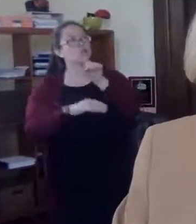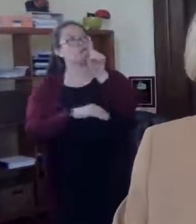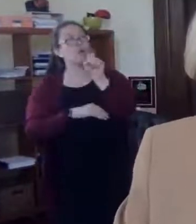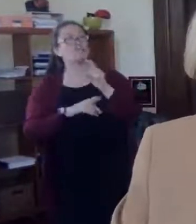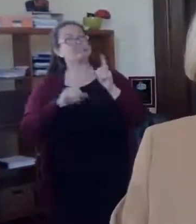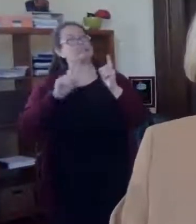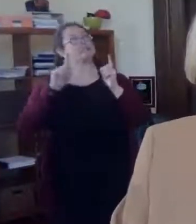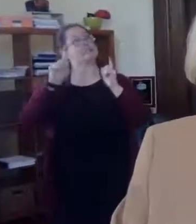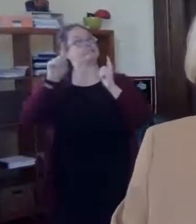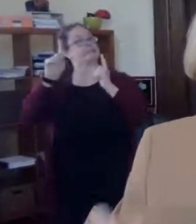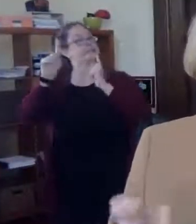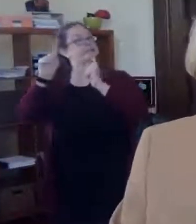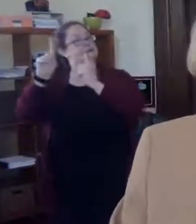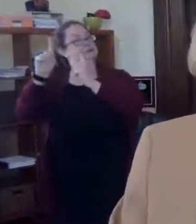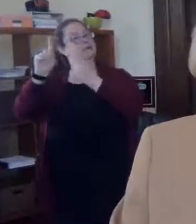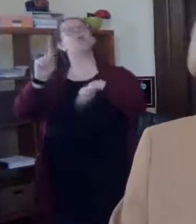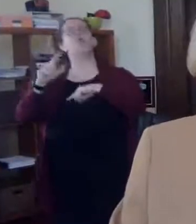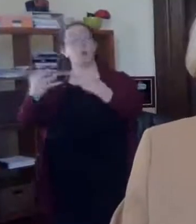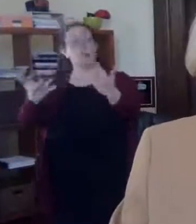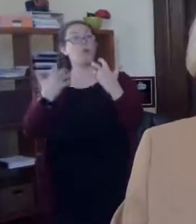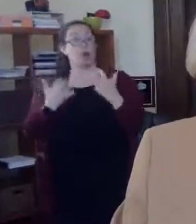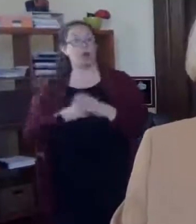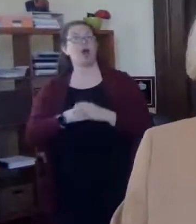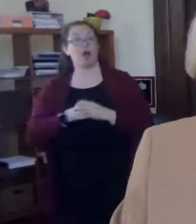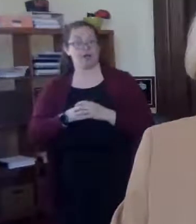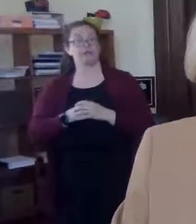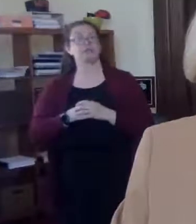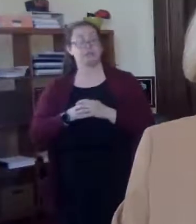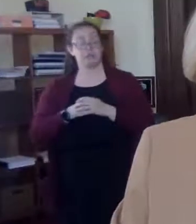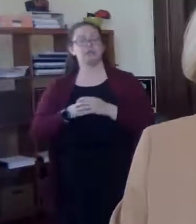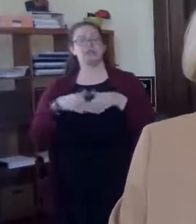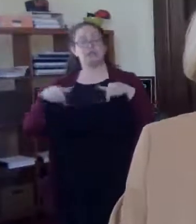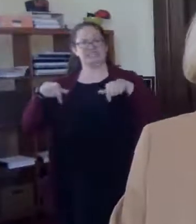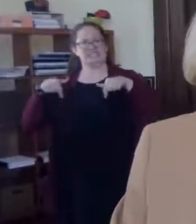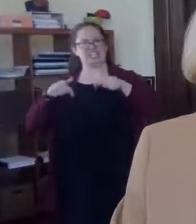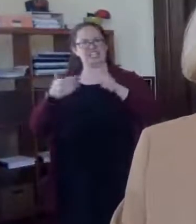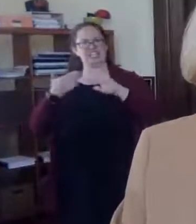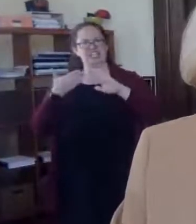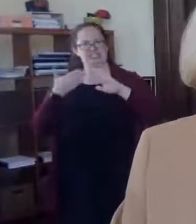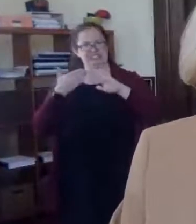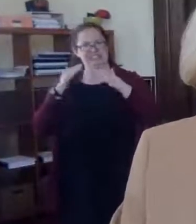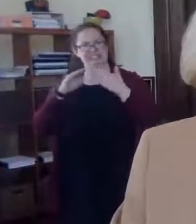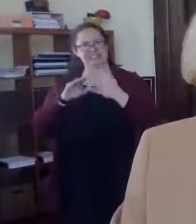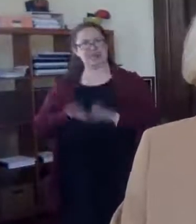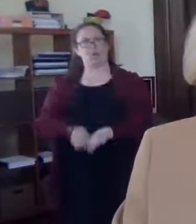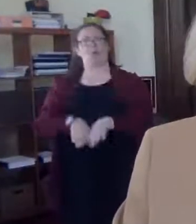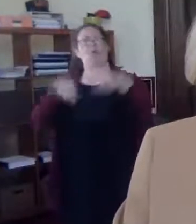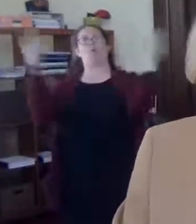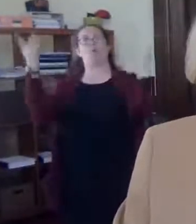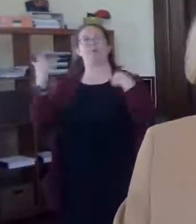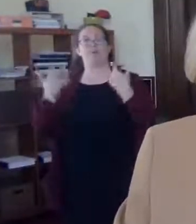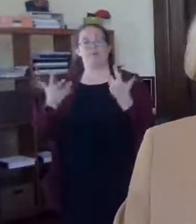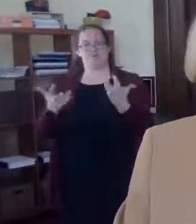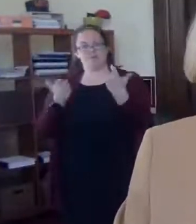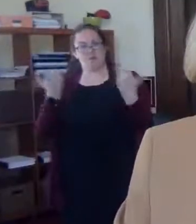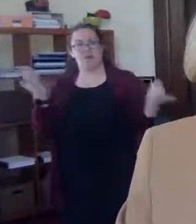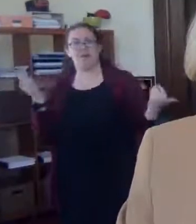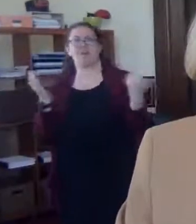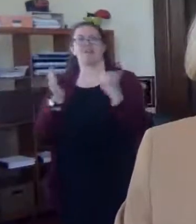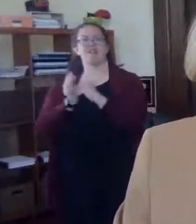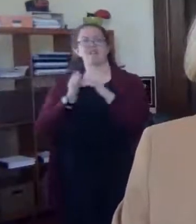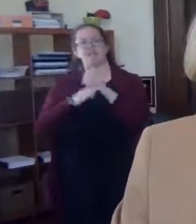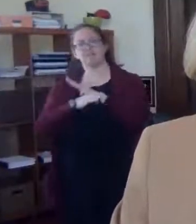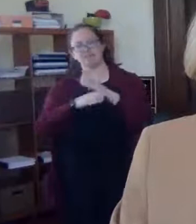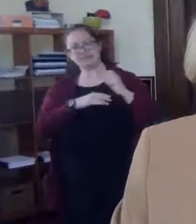headed towards. That's what we want to have, because we want to reopen our economy as soon as it's safe to do so. And one of the